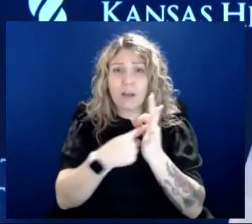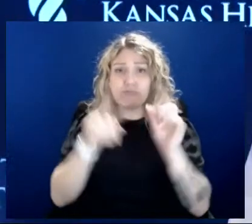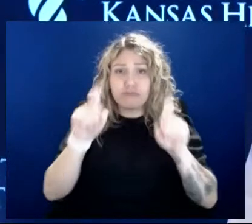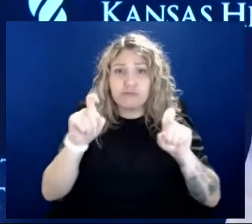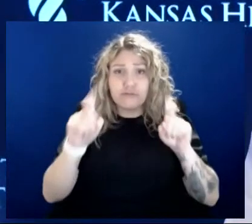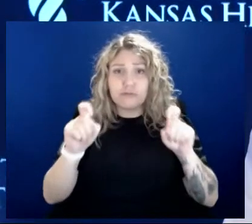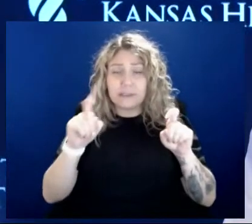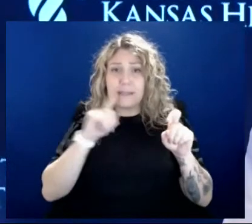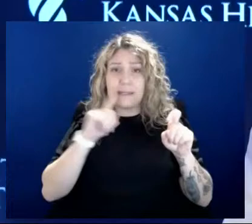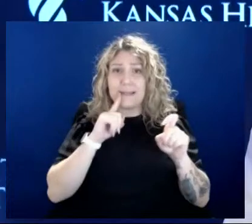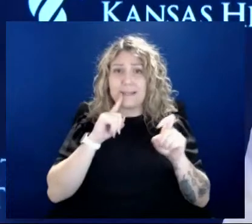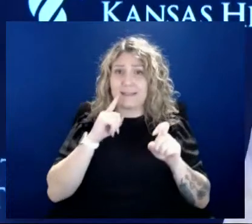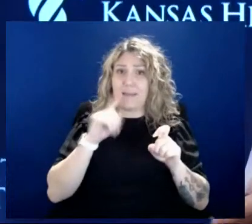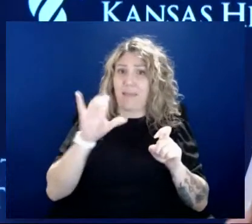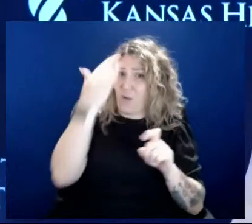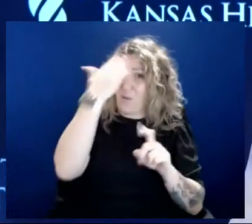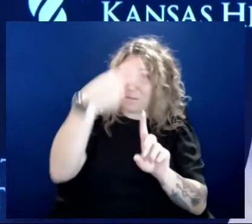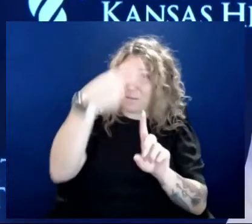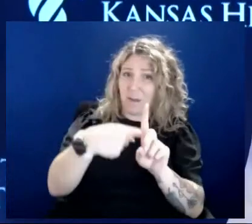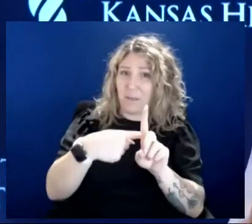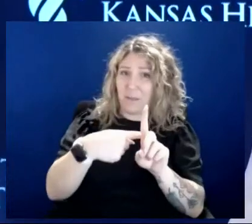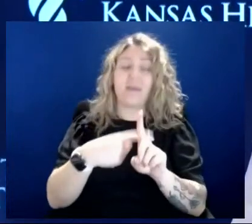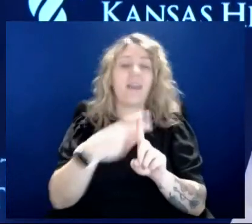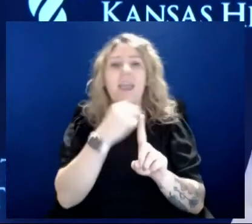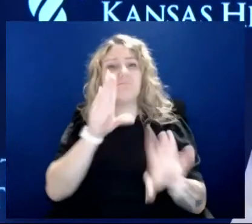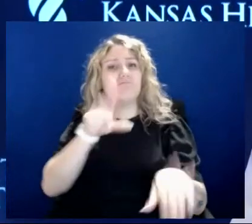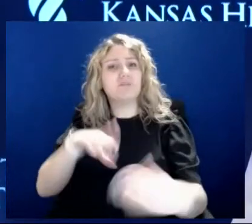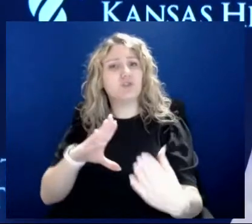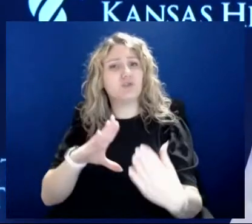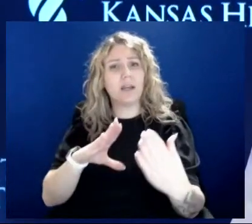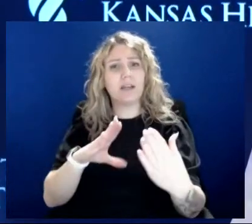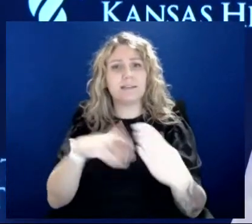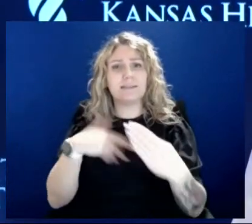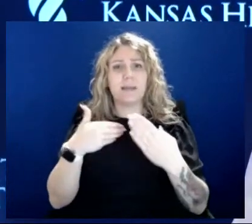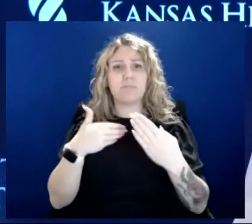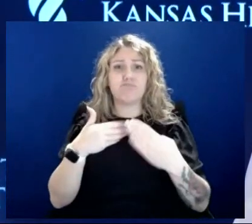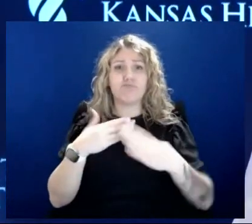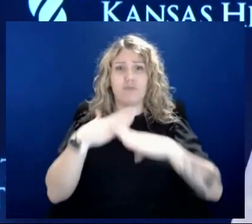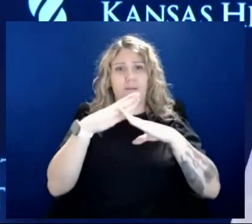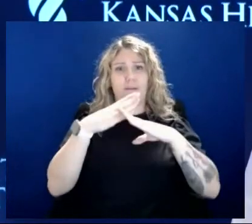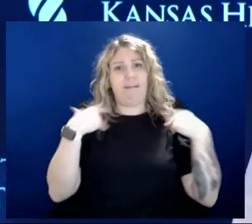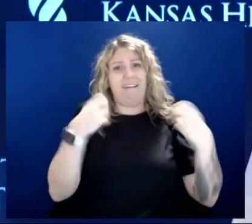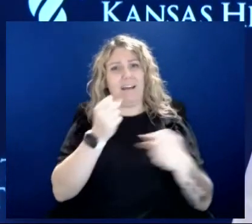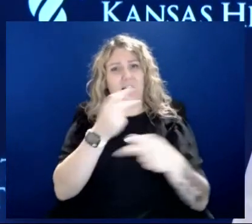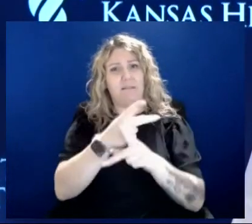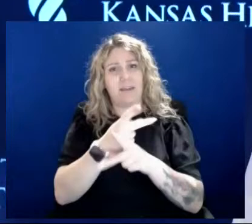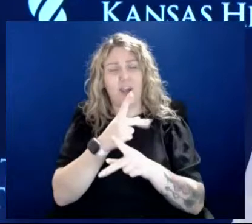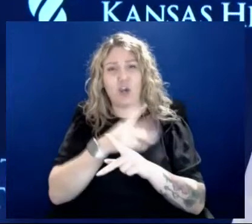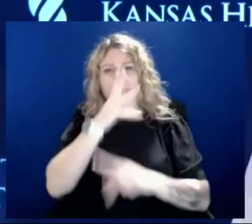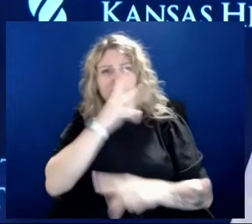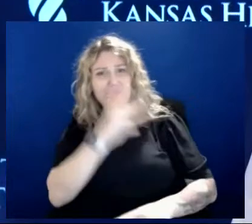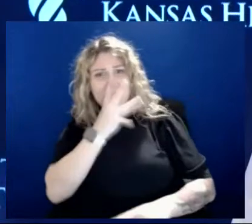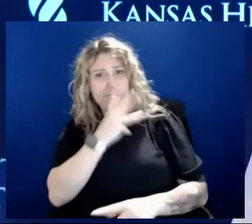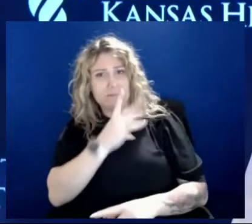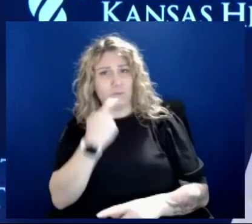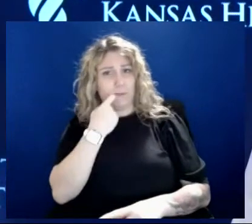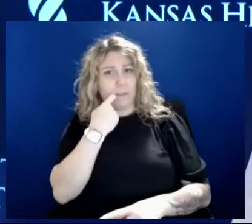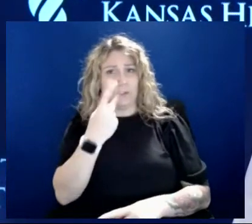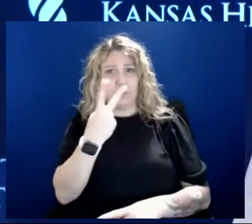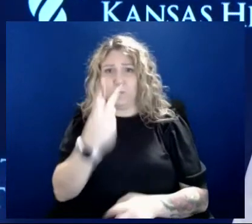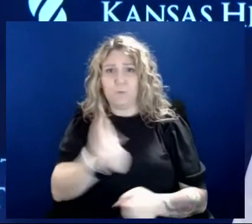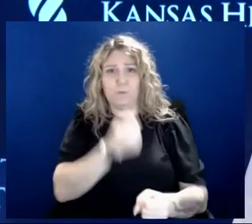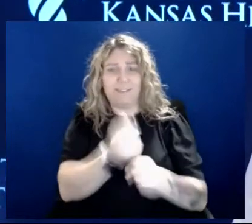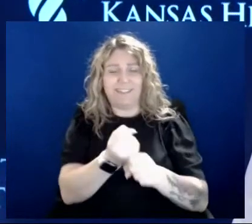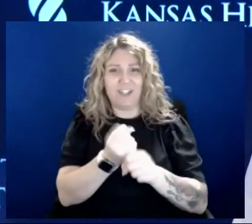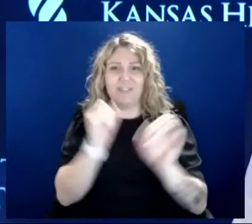Month. And so we wanted to actually address some of the preventive healthcare issues that have been neglected over the last 2 years